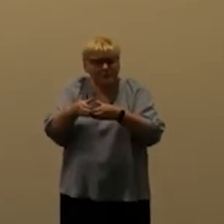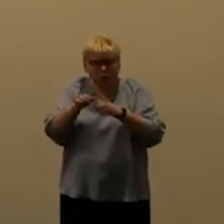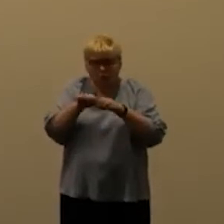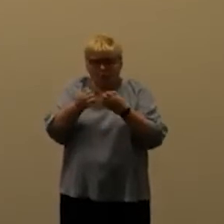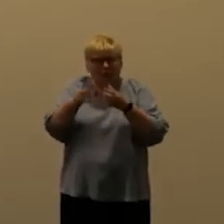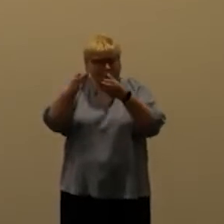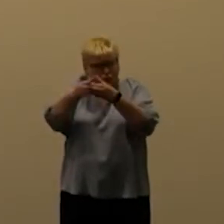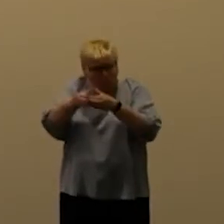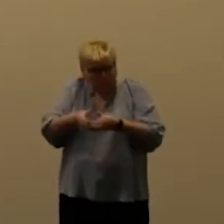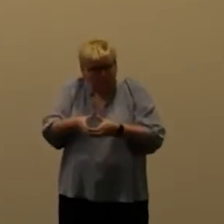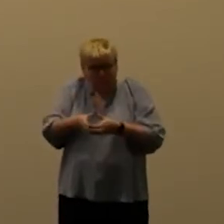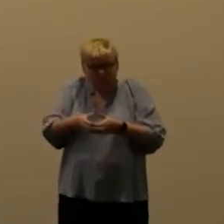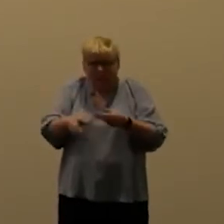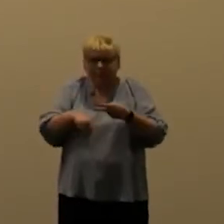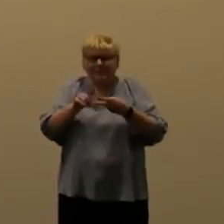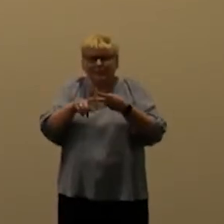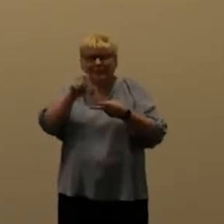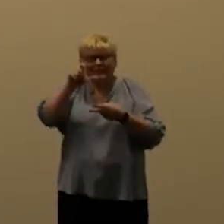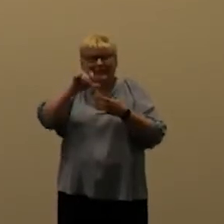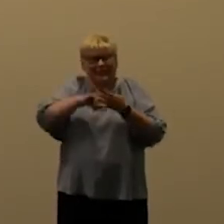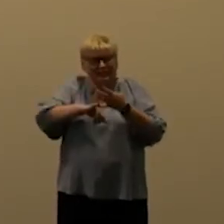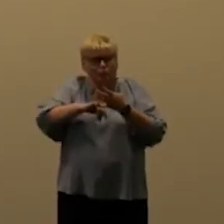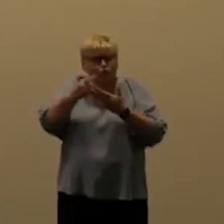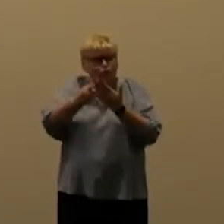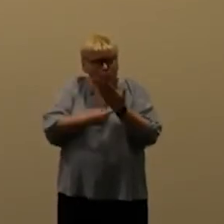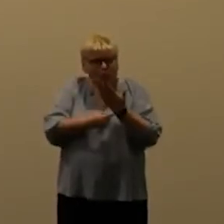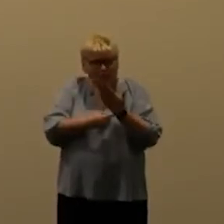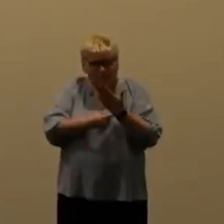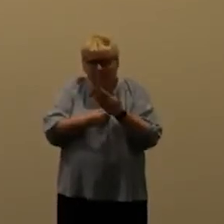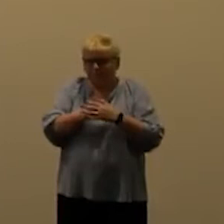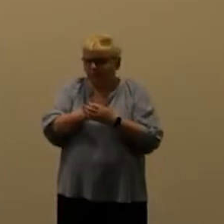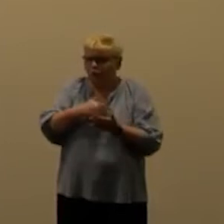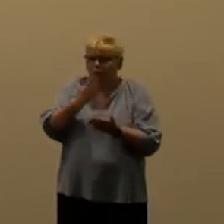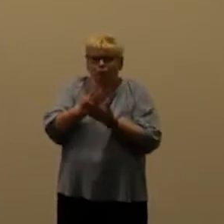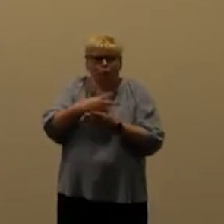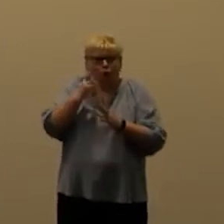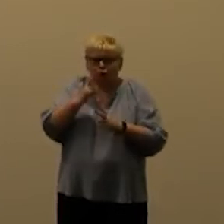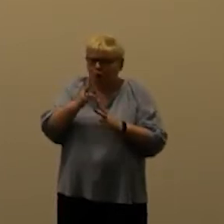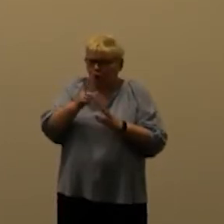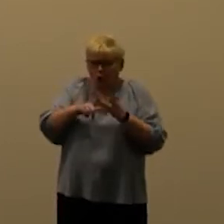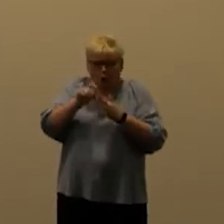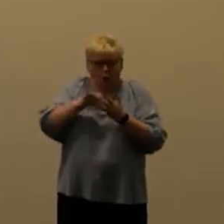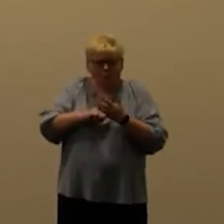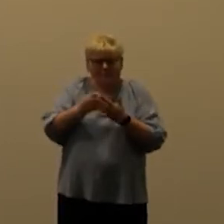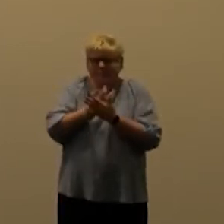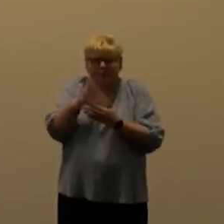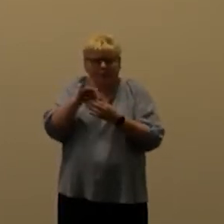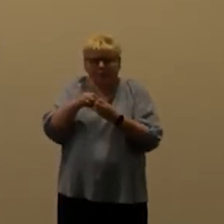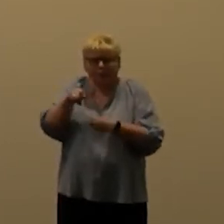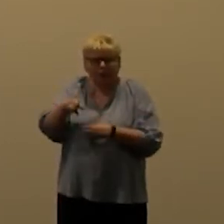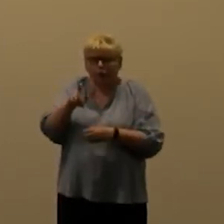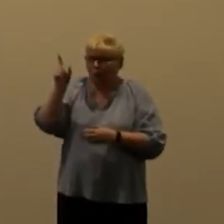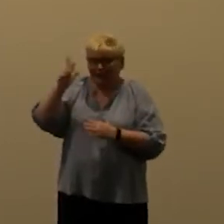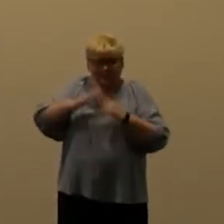the groups, and the second one is the CA rules, so it creates the rules after that. And I'm pretty sure I saw the DevOps element around that as well. So he's built out a